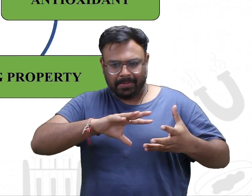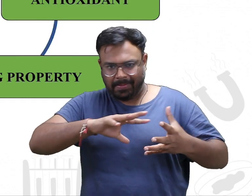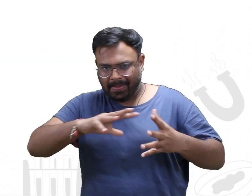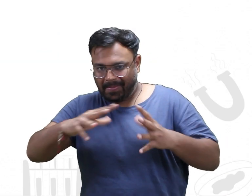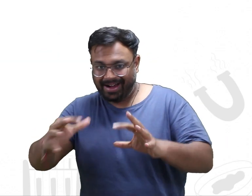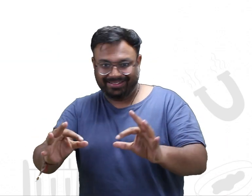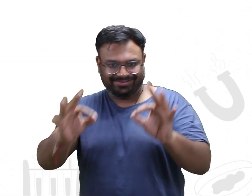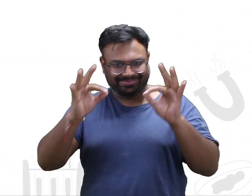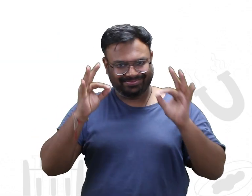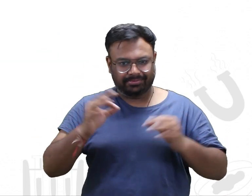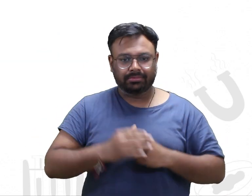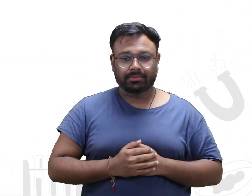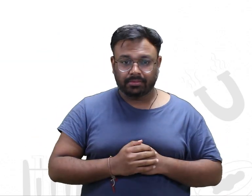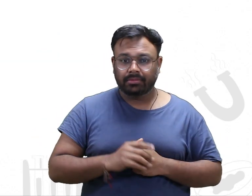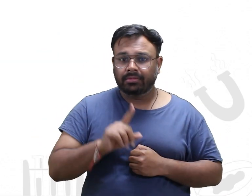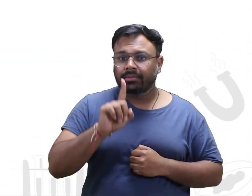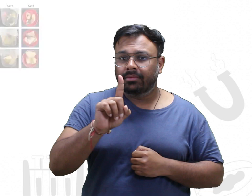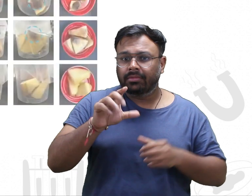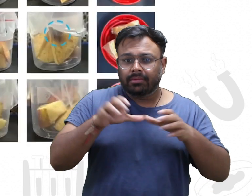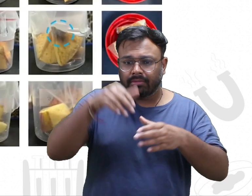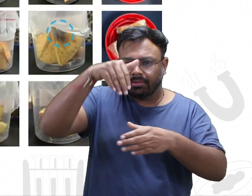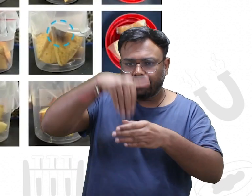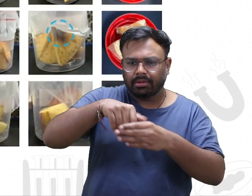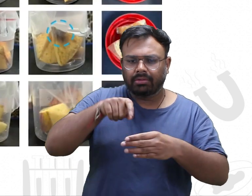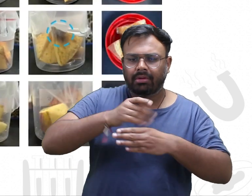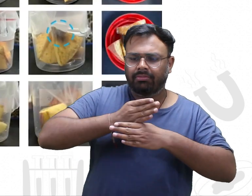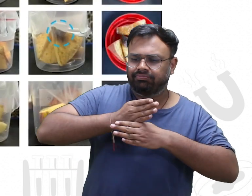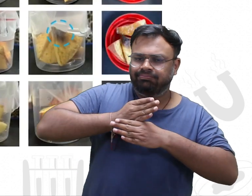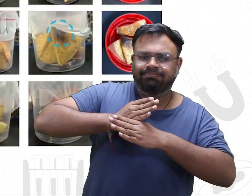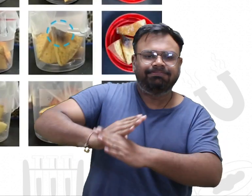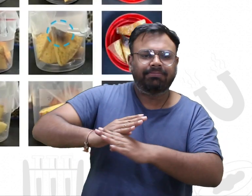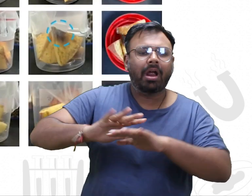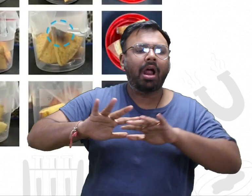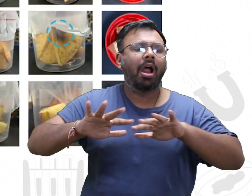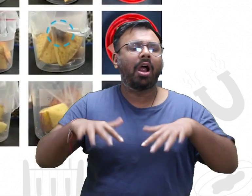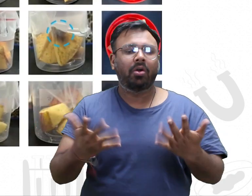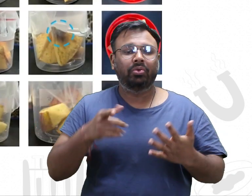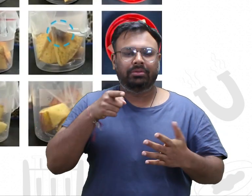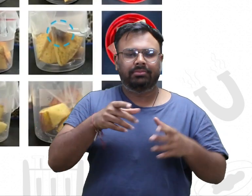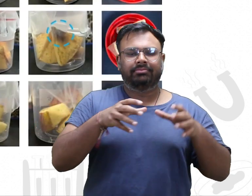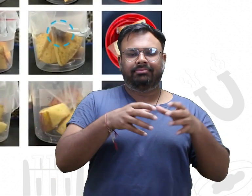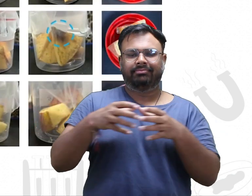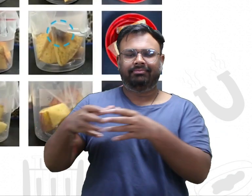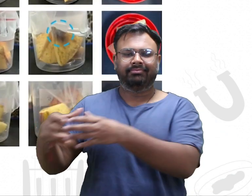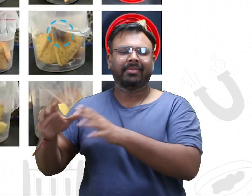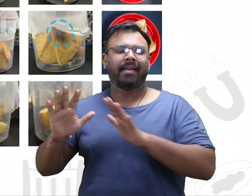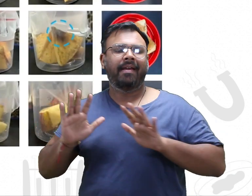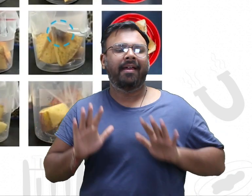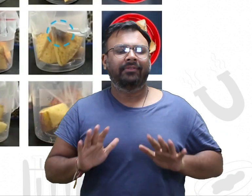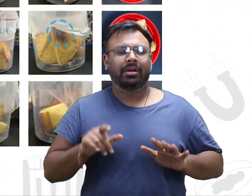was developed with active packaging properties like antibacterial, antioxidant